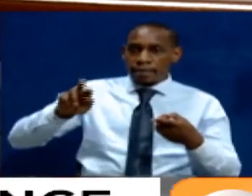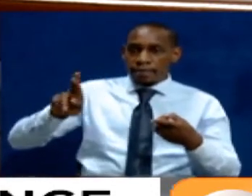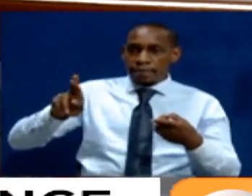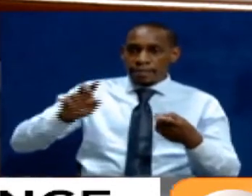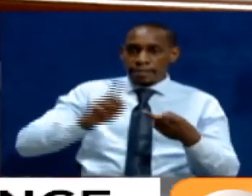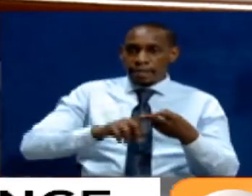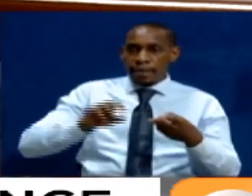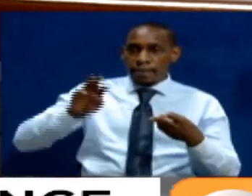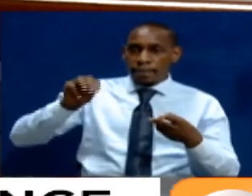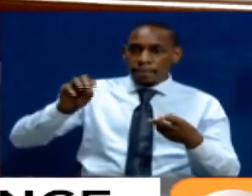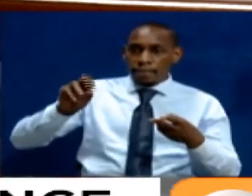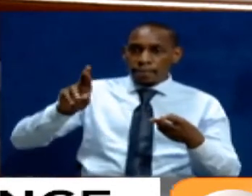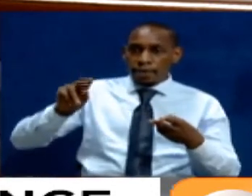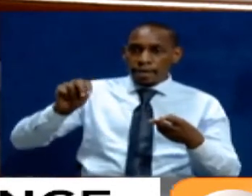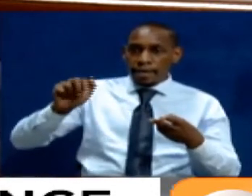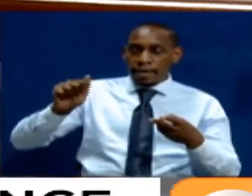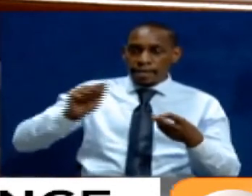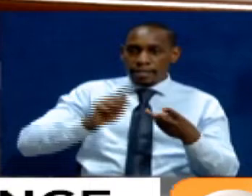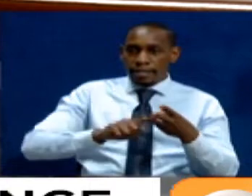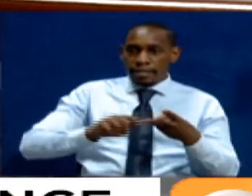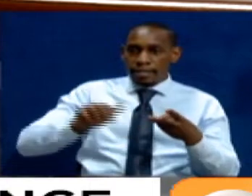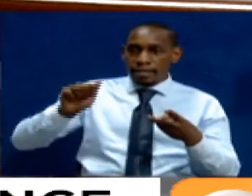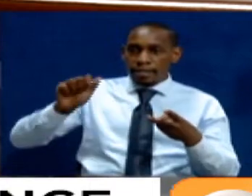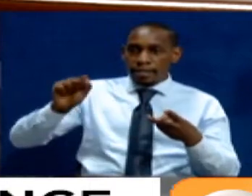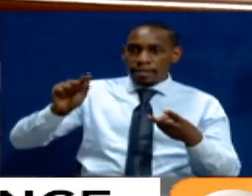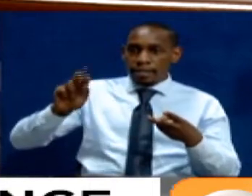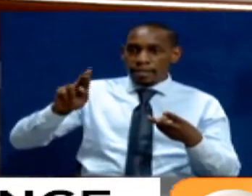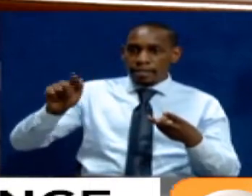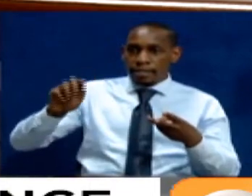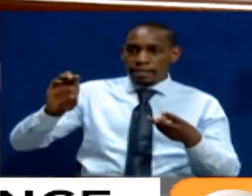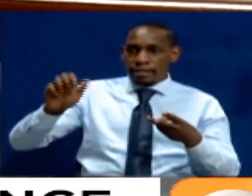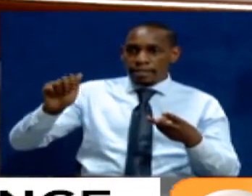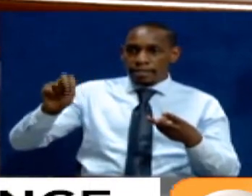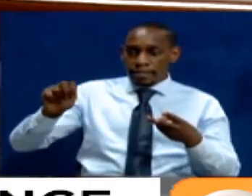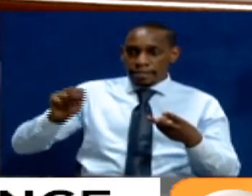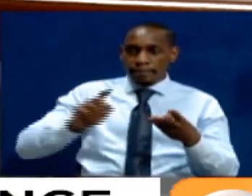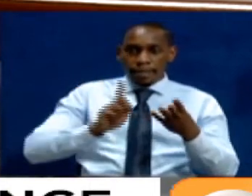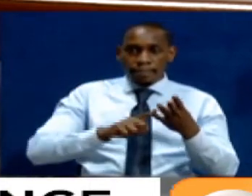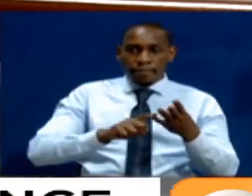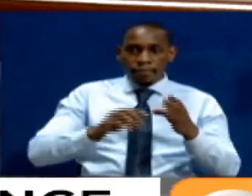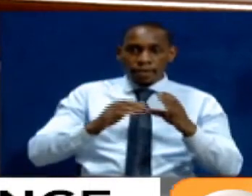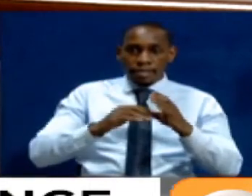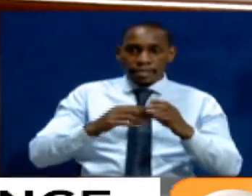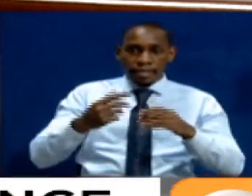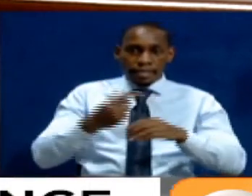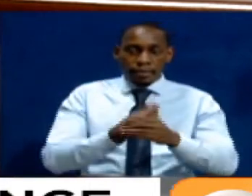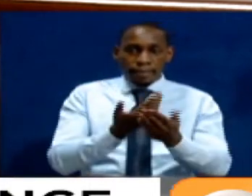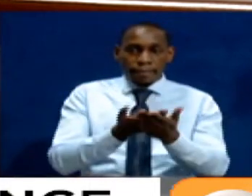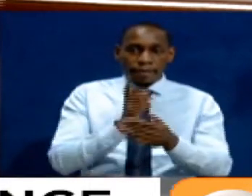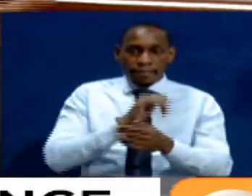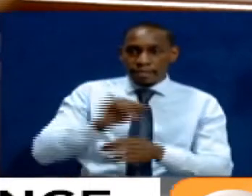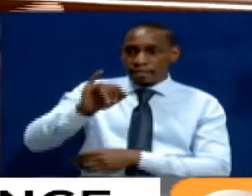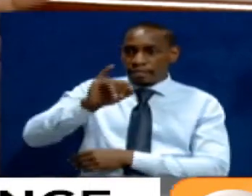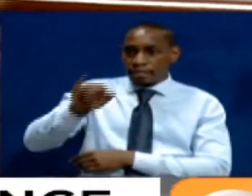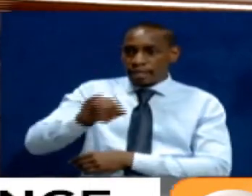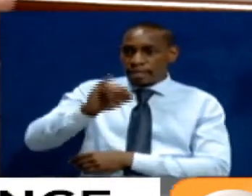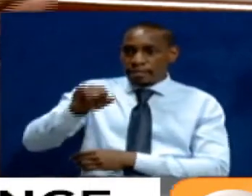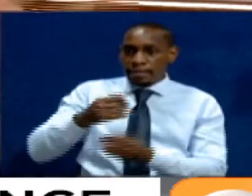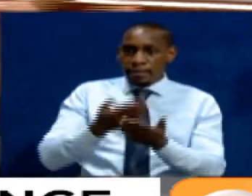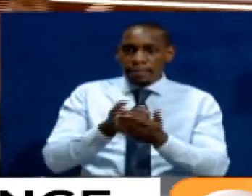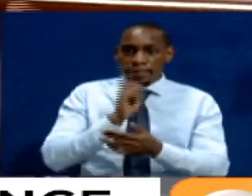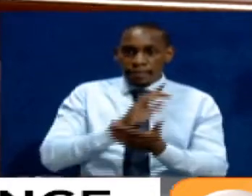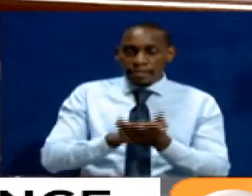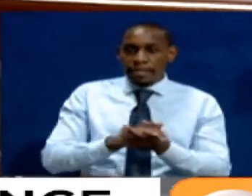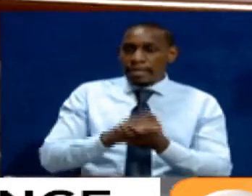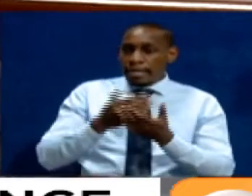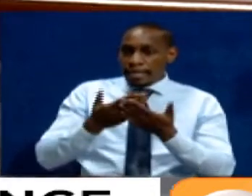and Astrazeneca. We hear Sputnik has applied, Johnson & Johnson is also applying. So whichever go there, then we